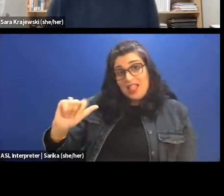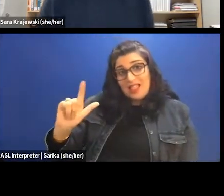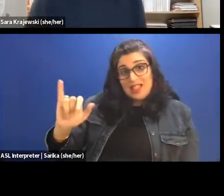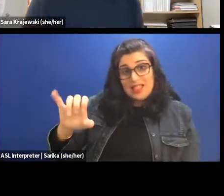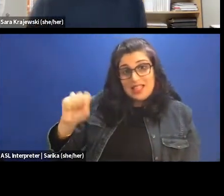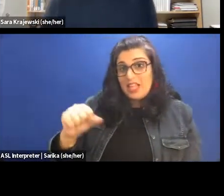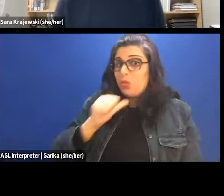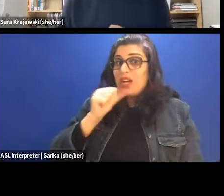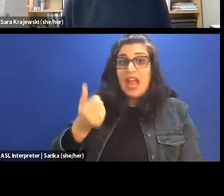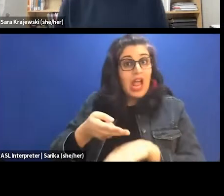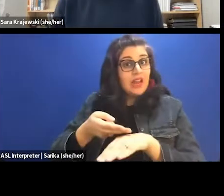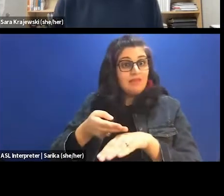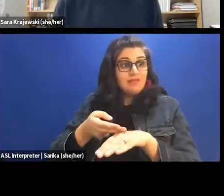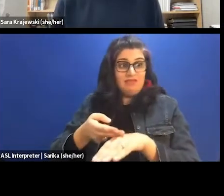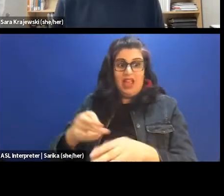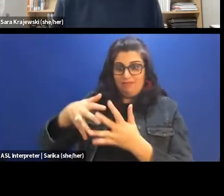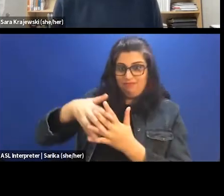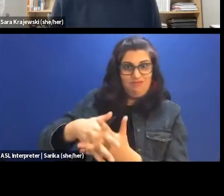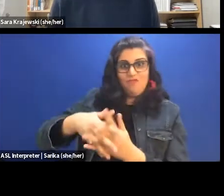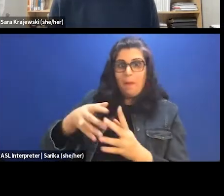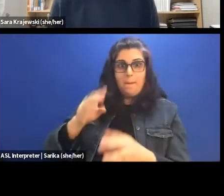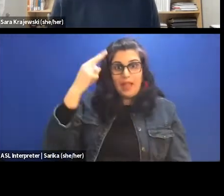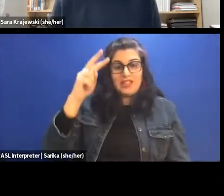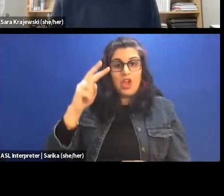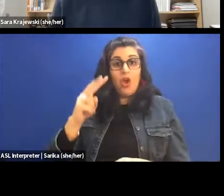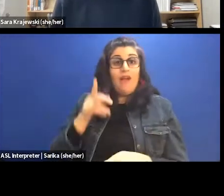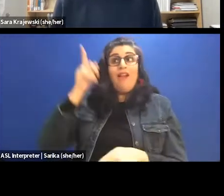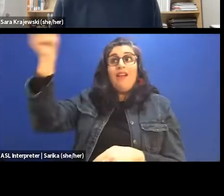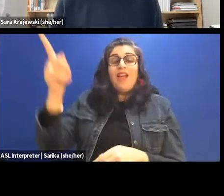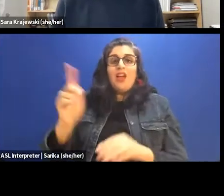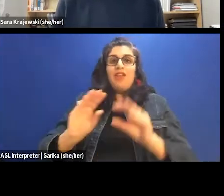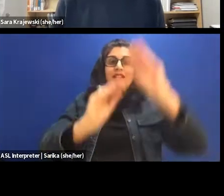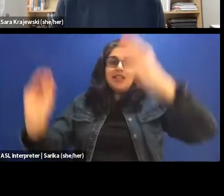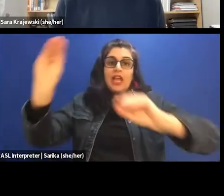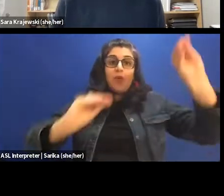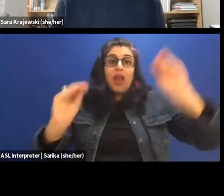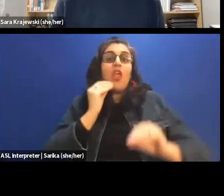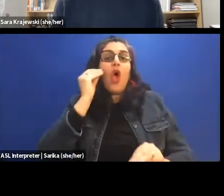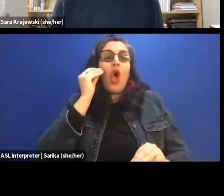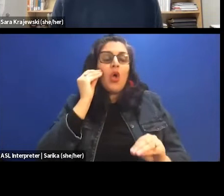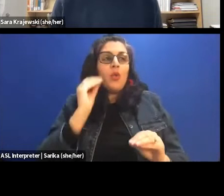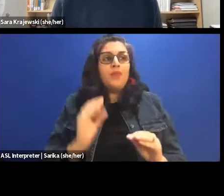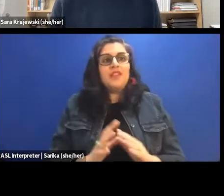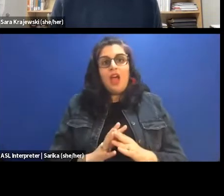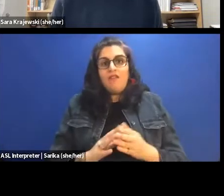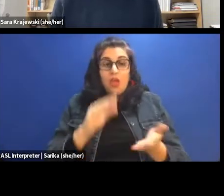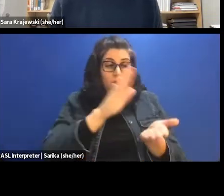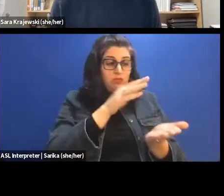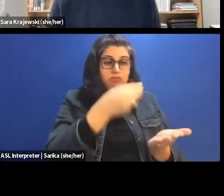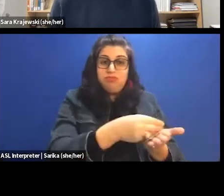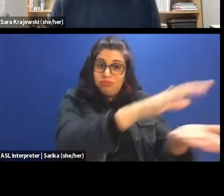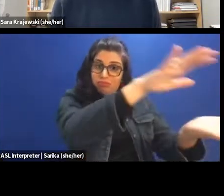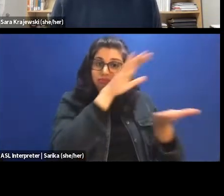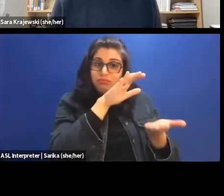to Mexico. At the time, they were cultivated for decorating the homes of the wealthy and for funerary wreaths.